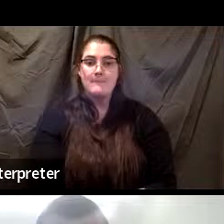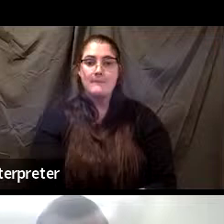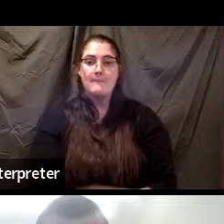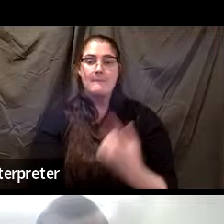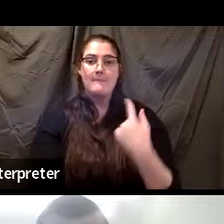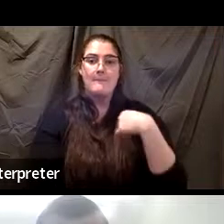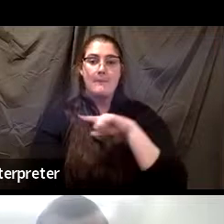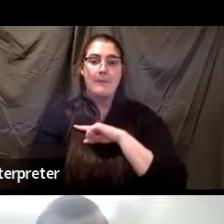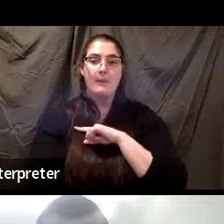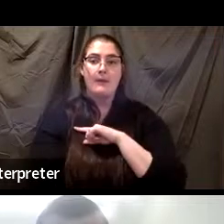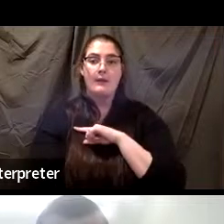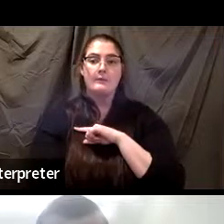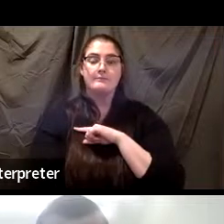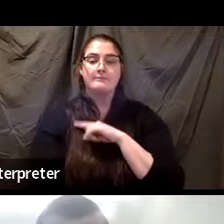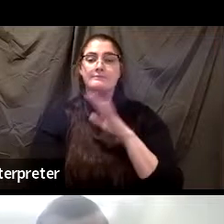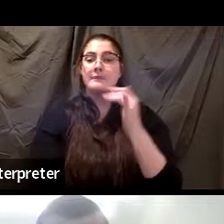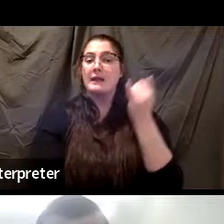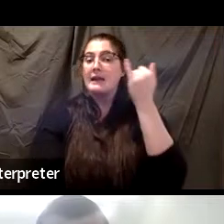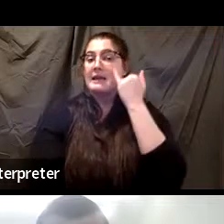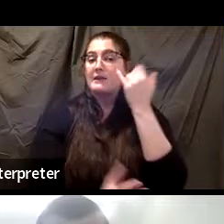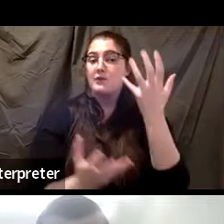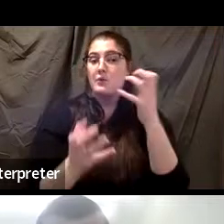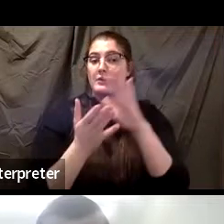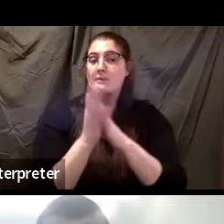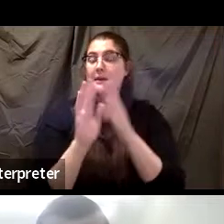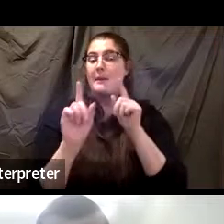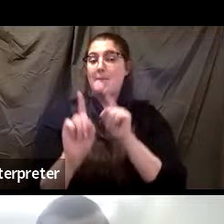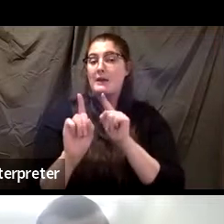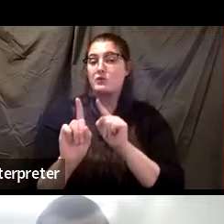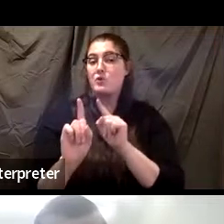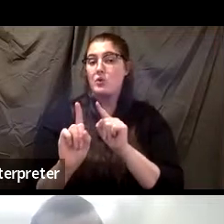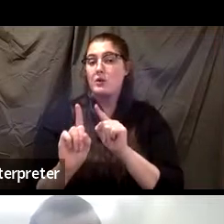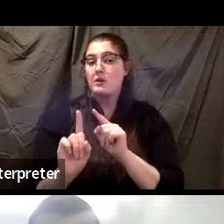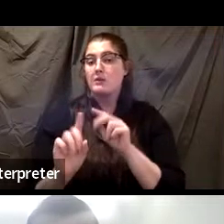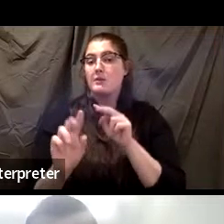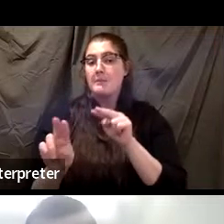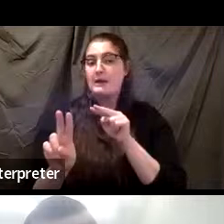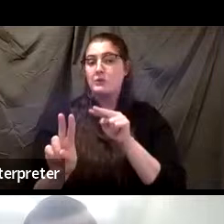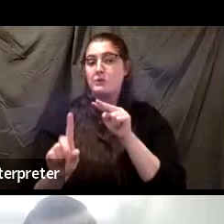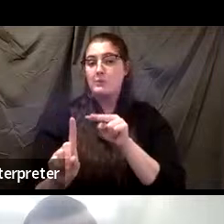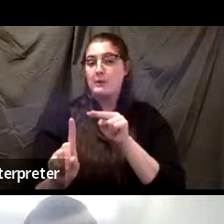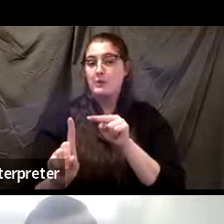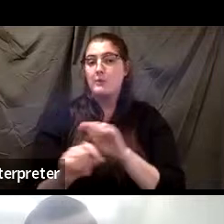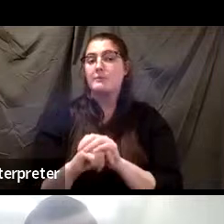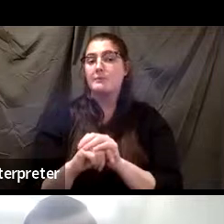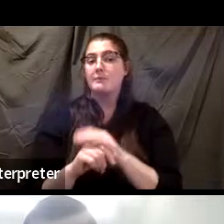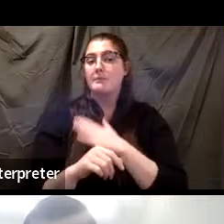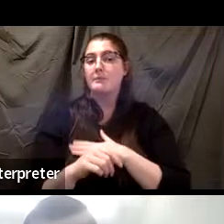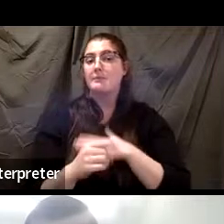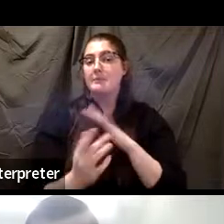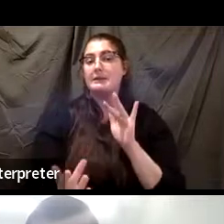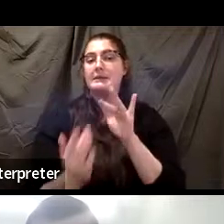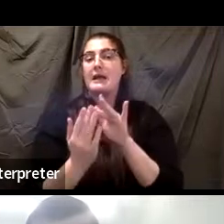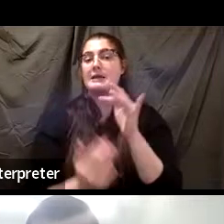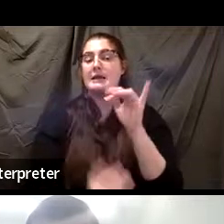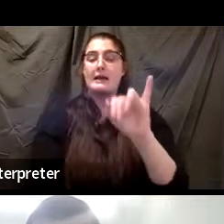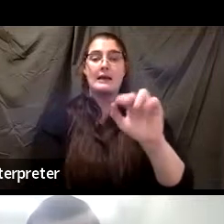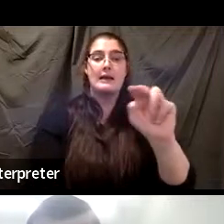We have, if you want to become a mentor, please contact